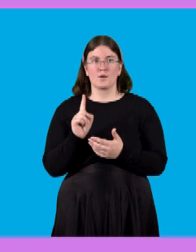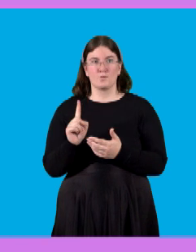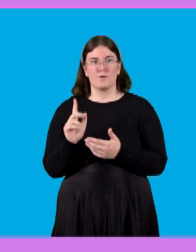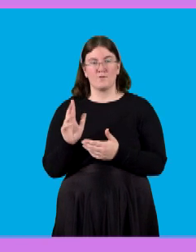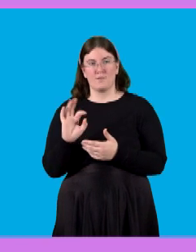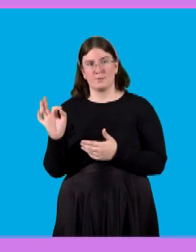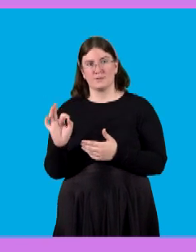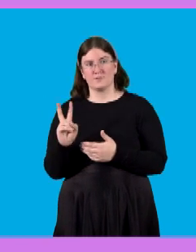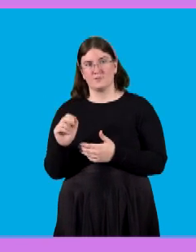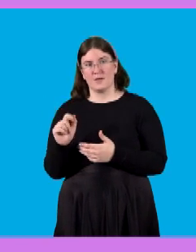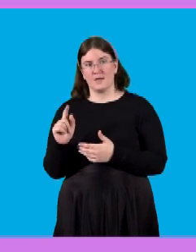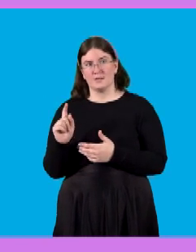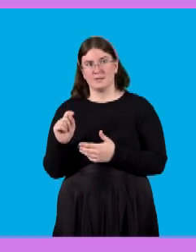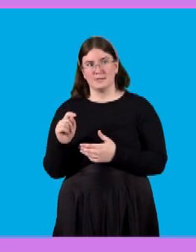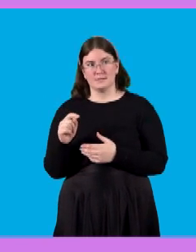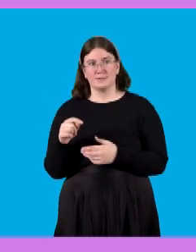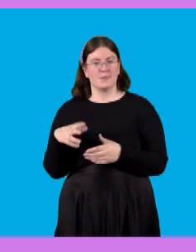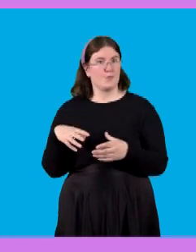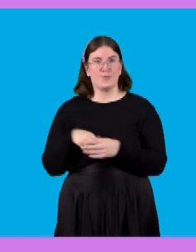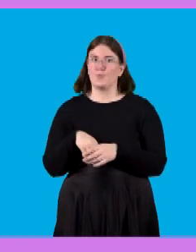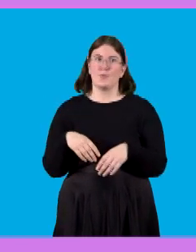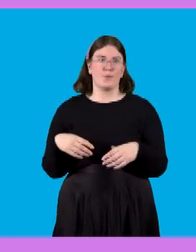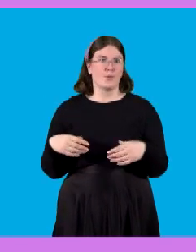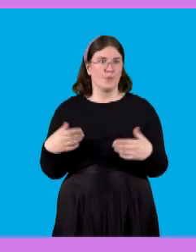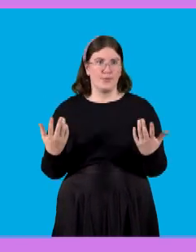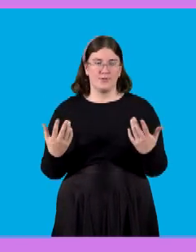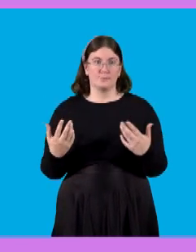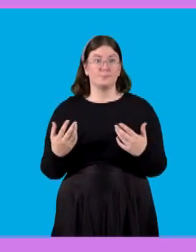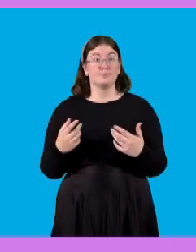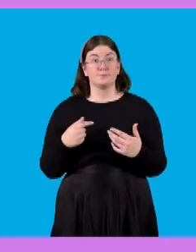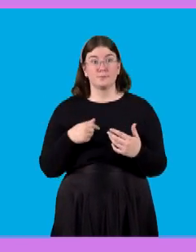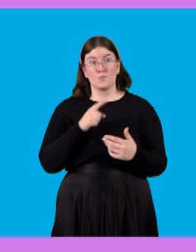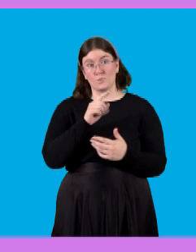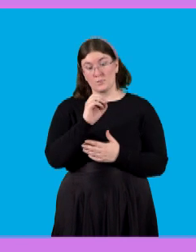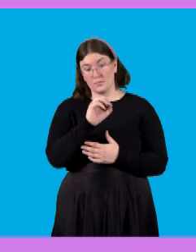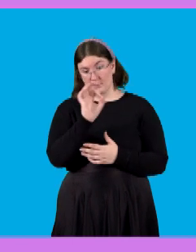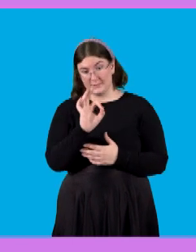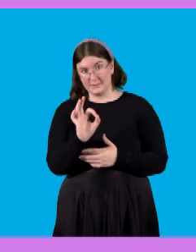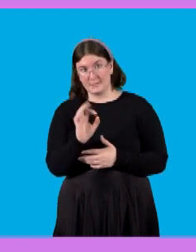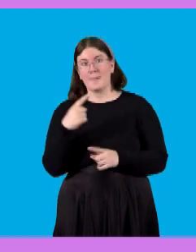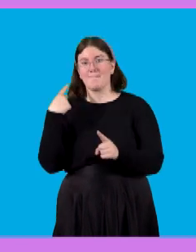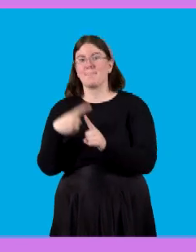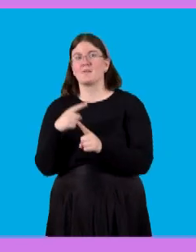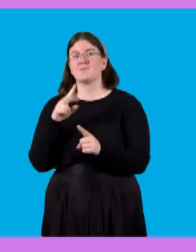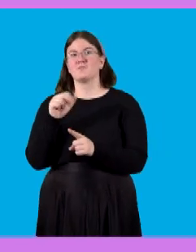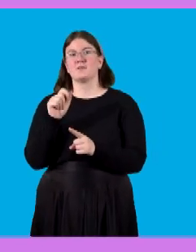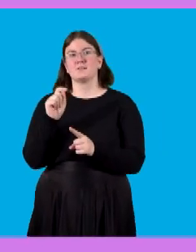VAT exclusive amount, meaning it is the VAT exclusive amount, the 100% I referred to, plus the VAT